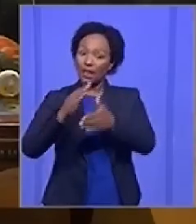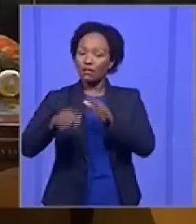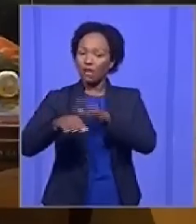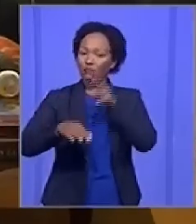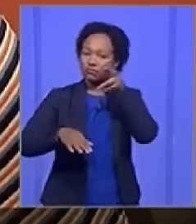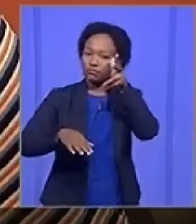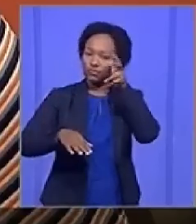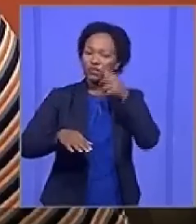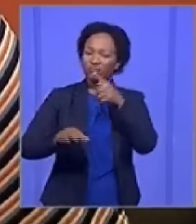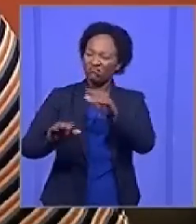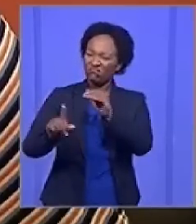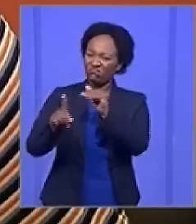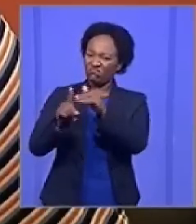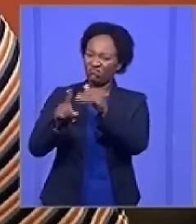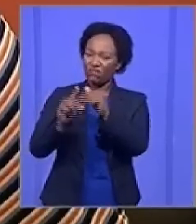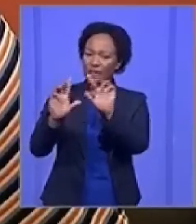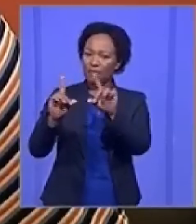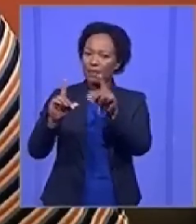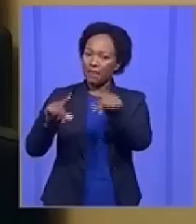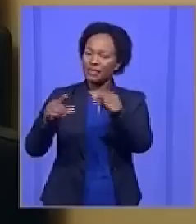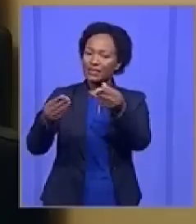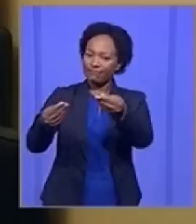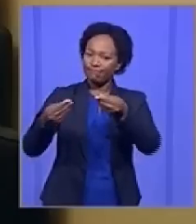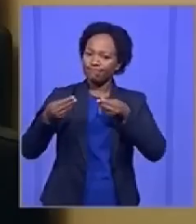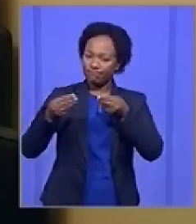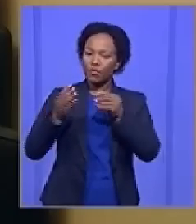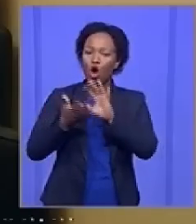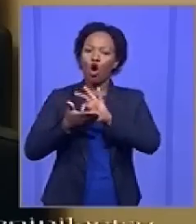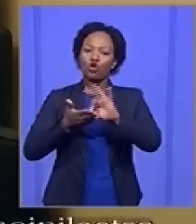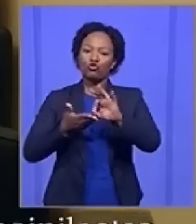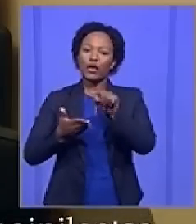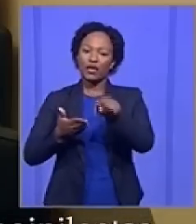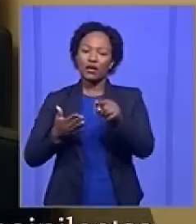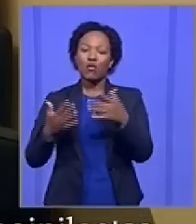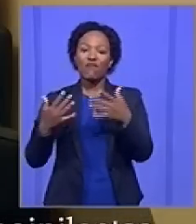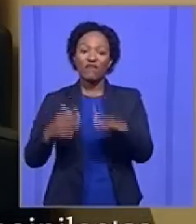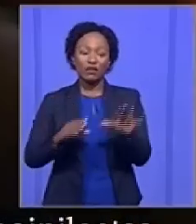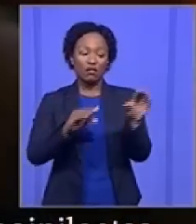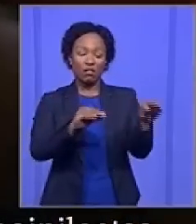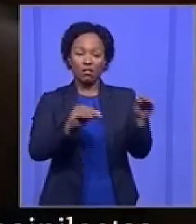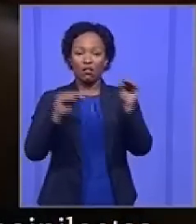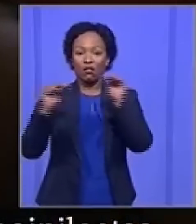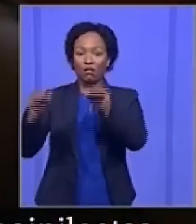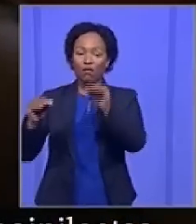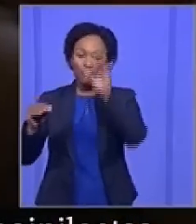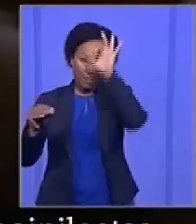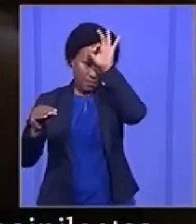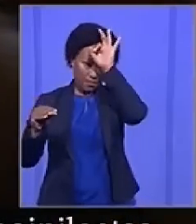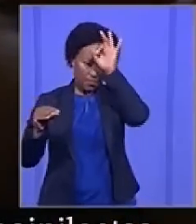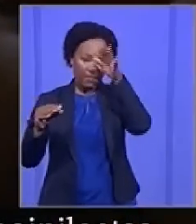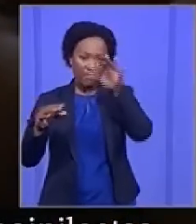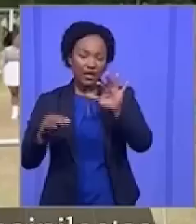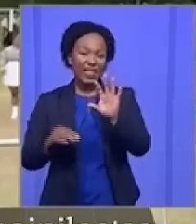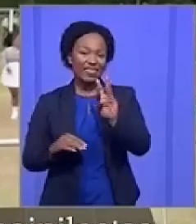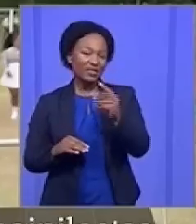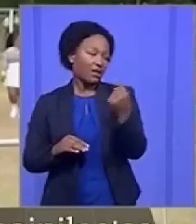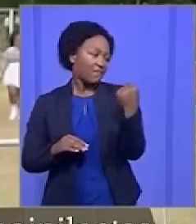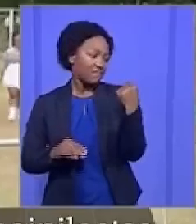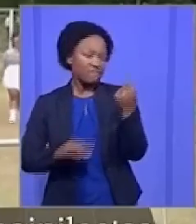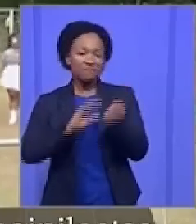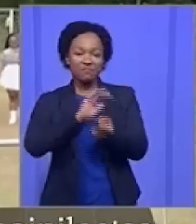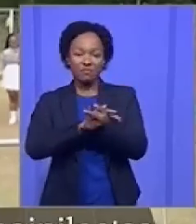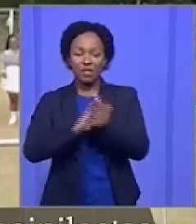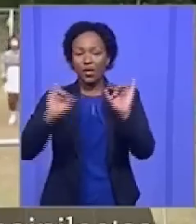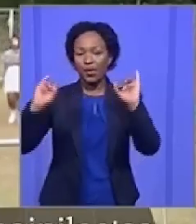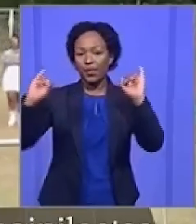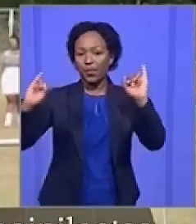nehele dikontraka tsa tshebetso. Morero wa ho ba tlosa sebakeng sena ka sepolesa o ile wa nyopa ka Labone. Ba tlosa